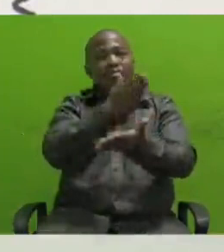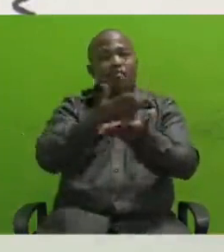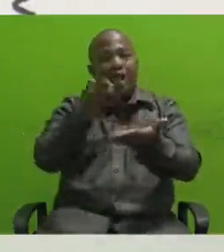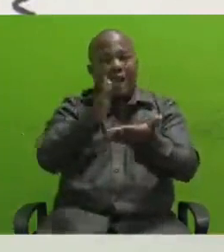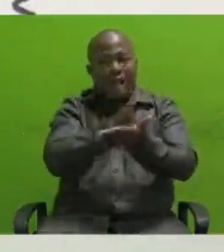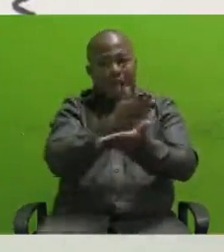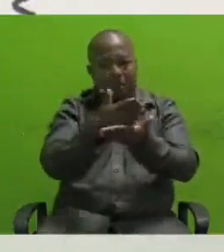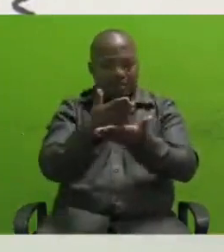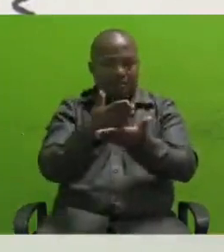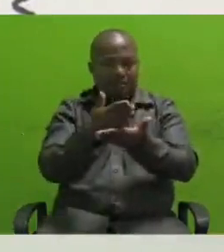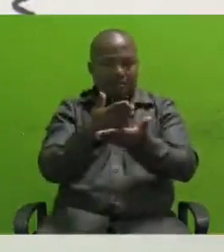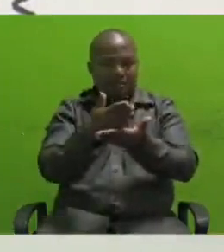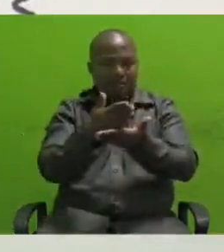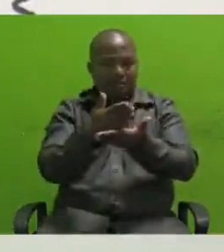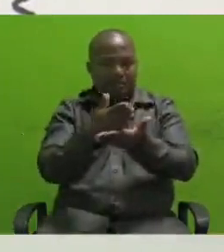by